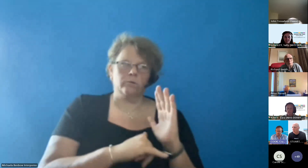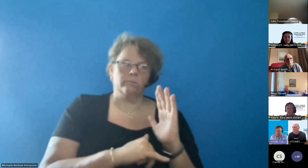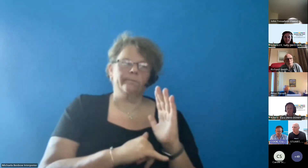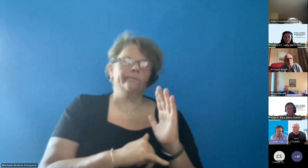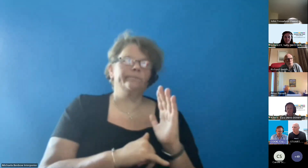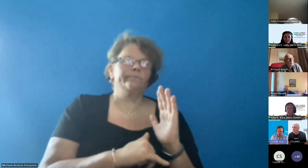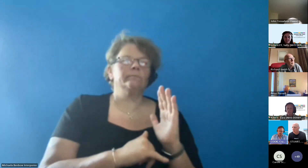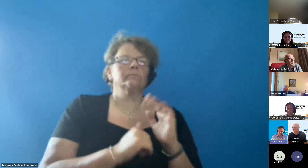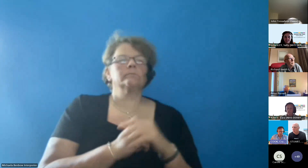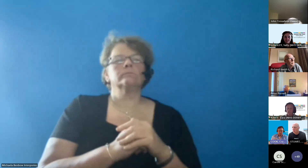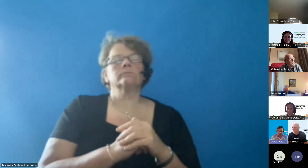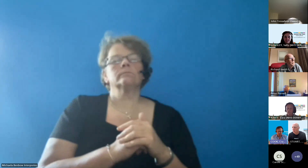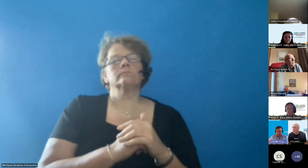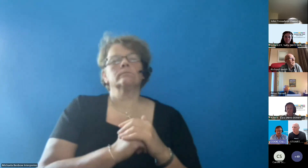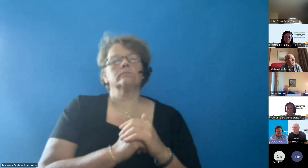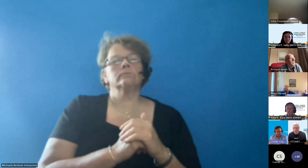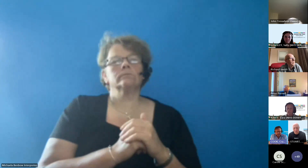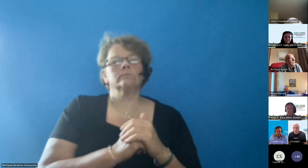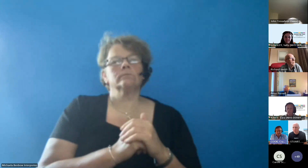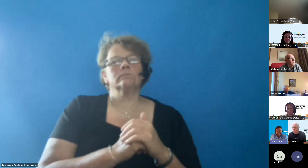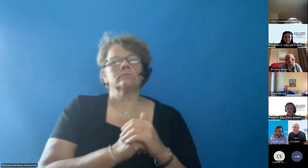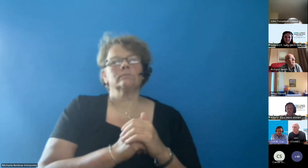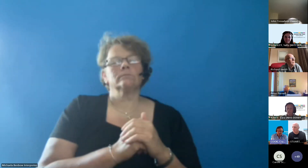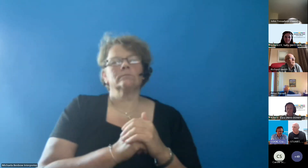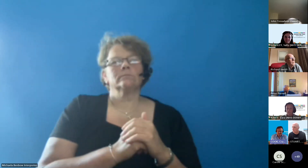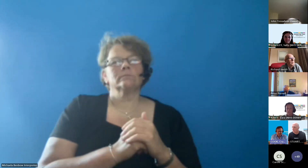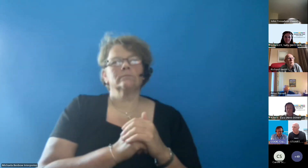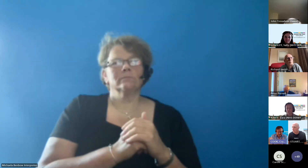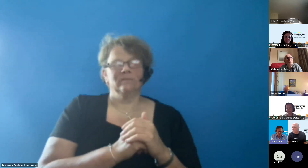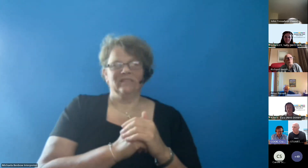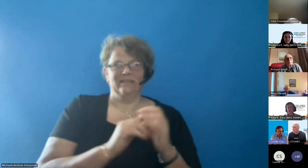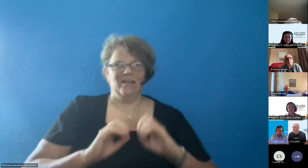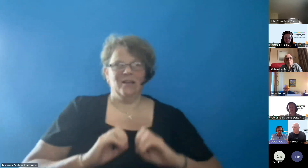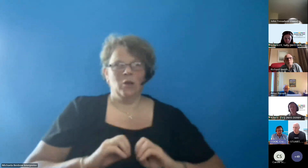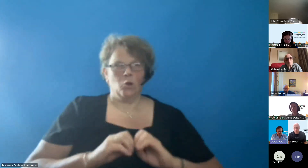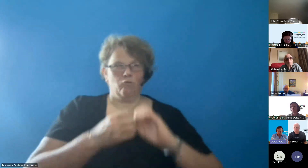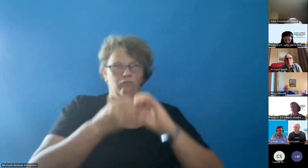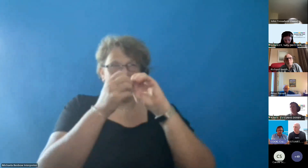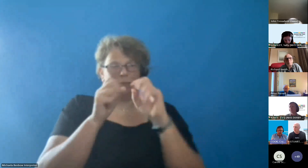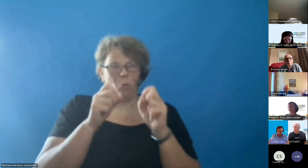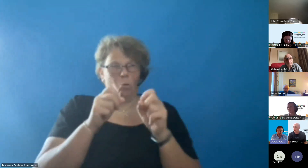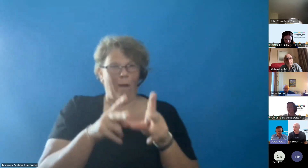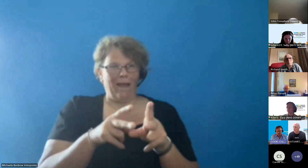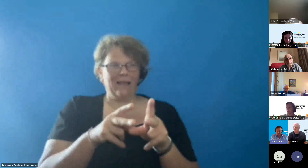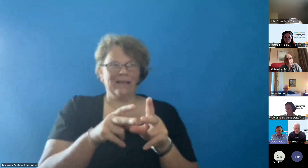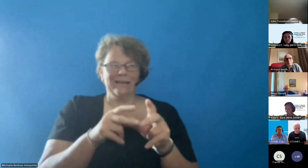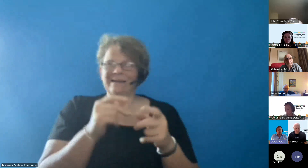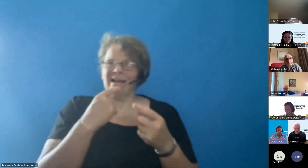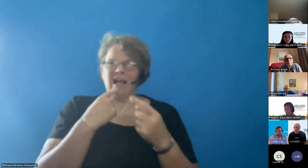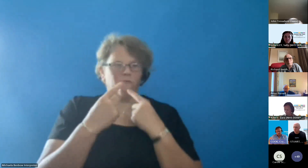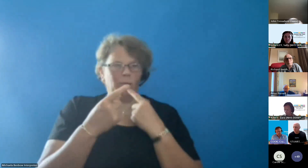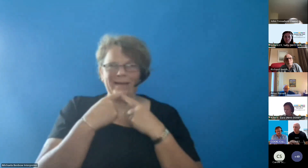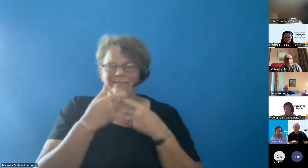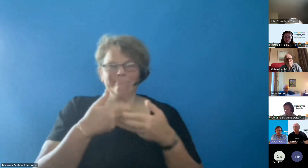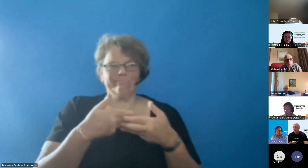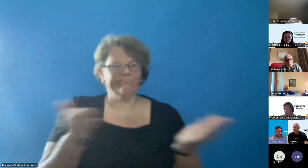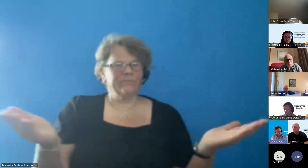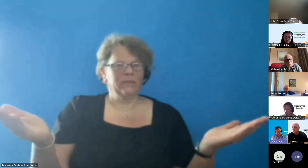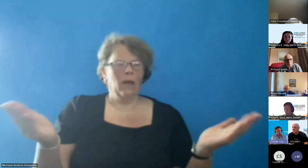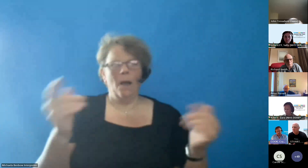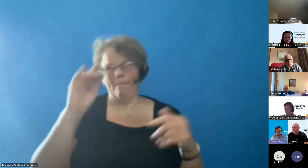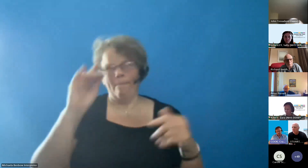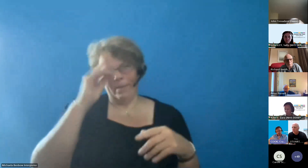this call who have got views of it, but actually creating the mechanism to share information about people